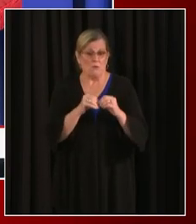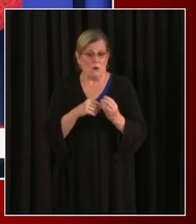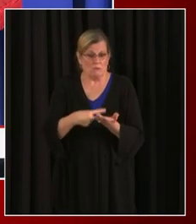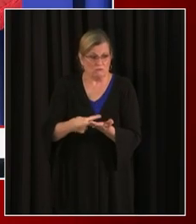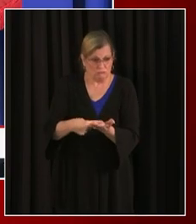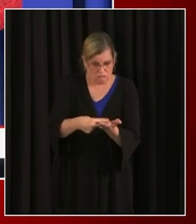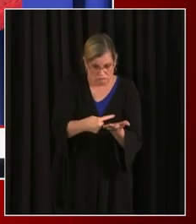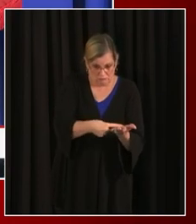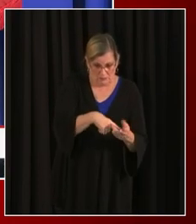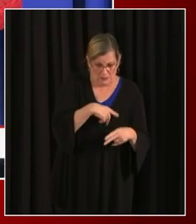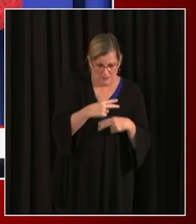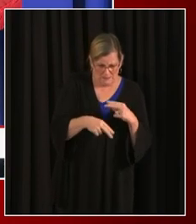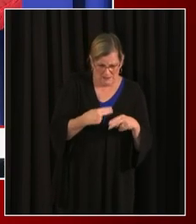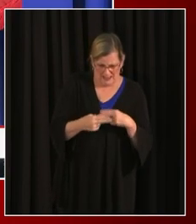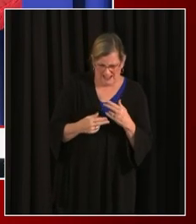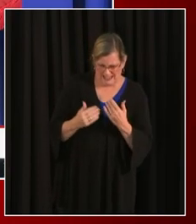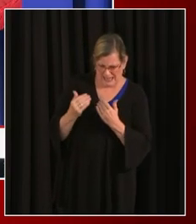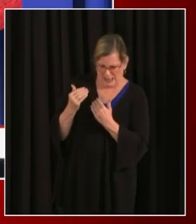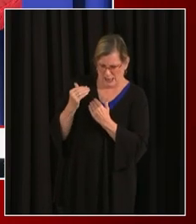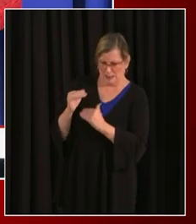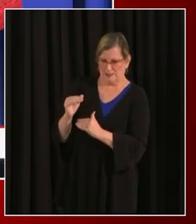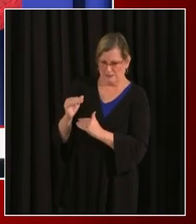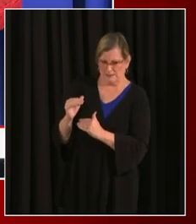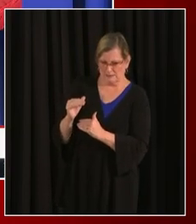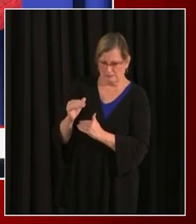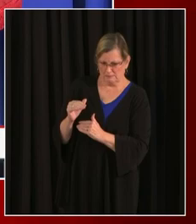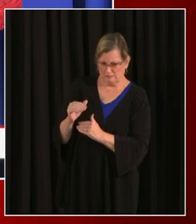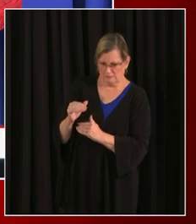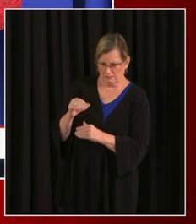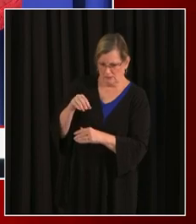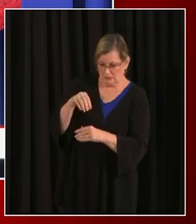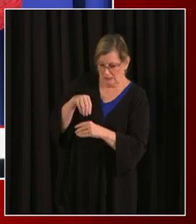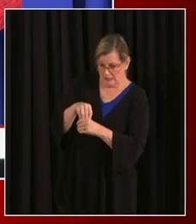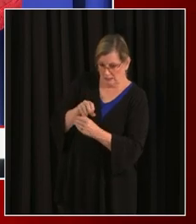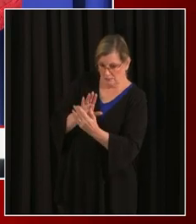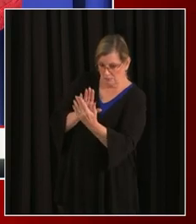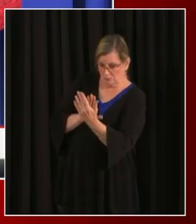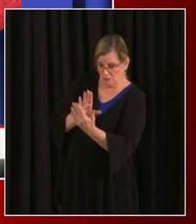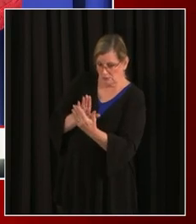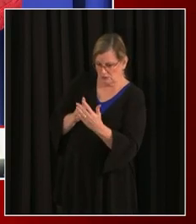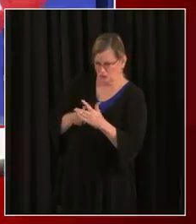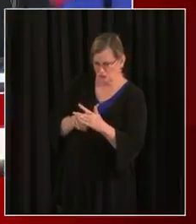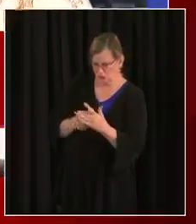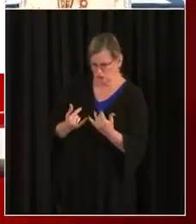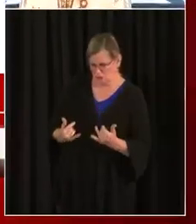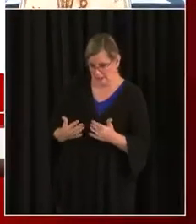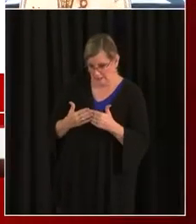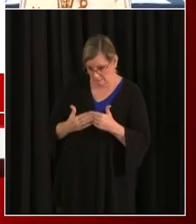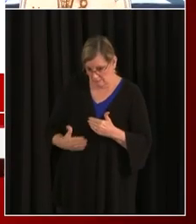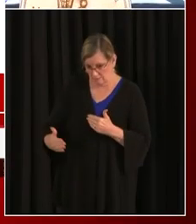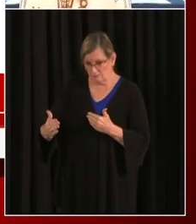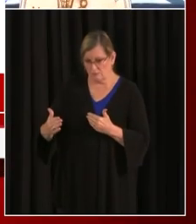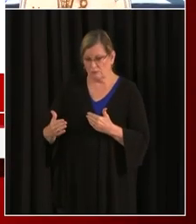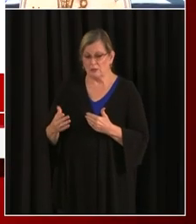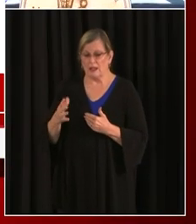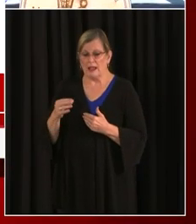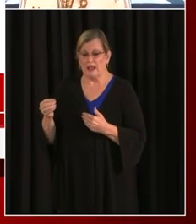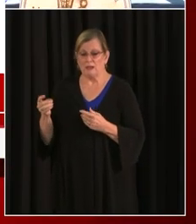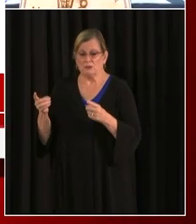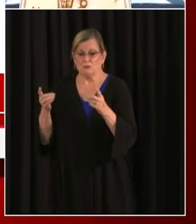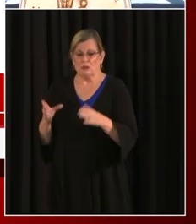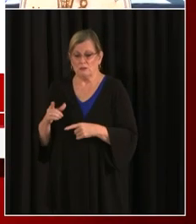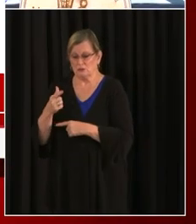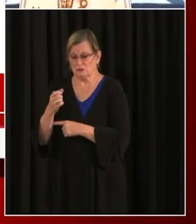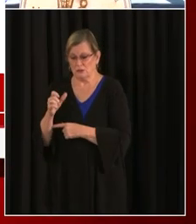some limited in-person experiences that start today. And Director Geldhart will speak